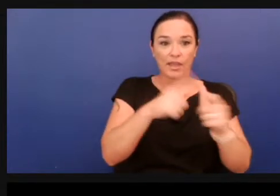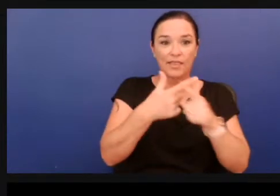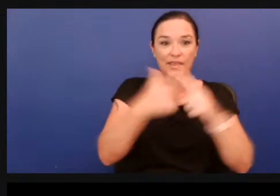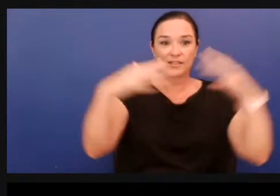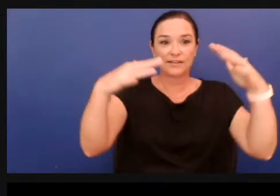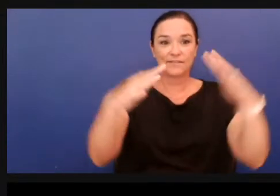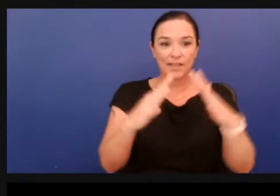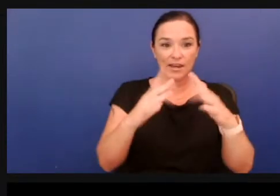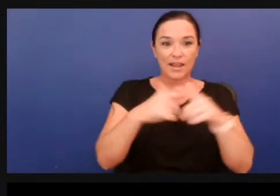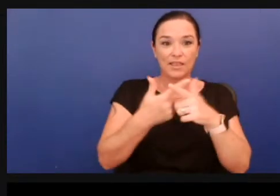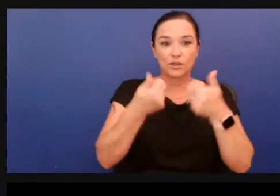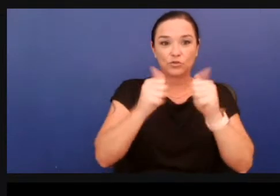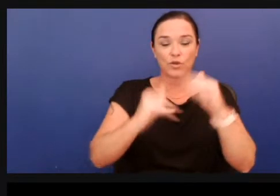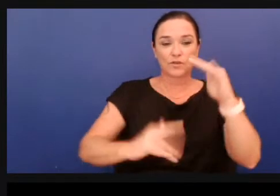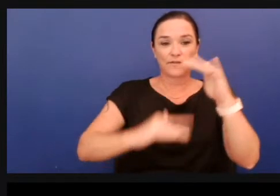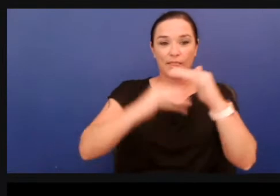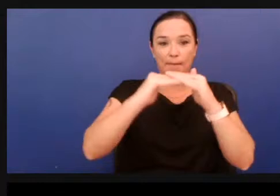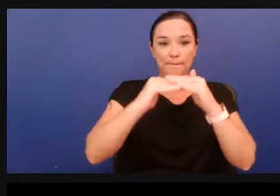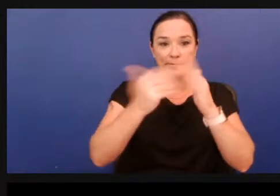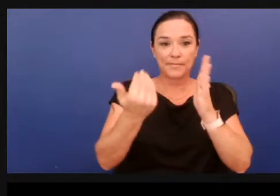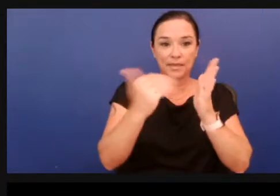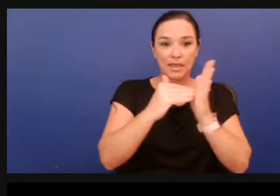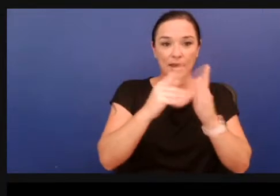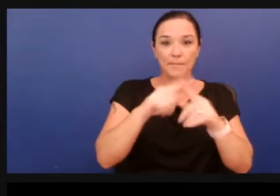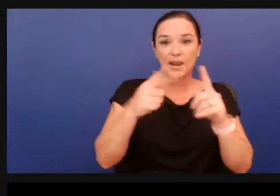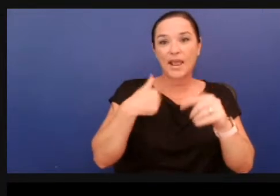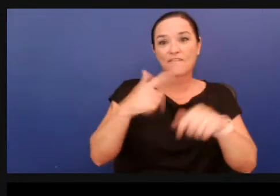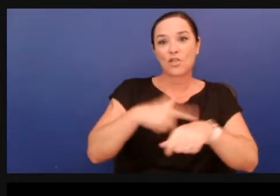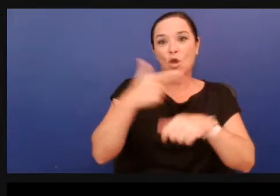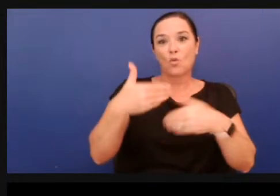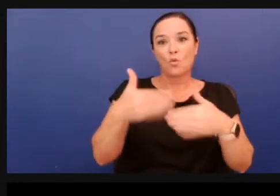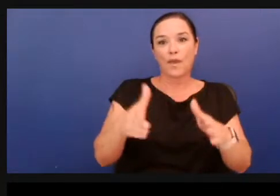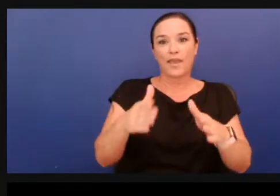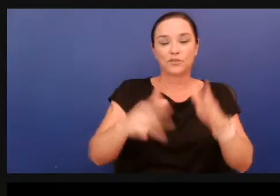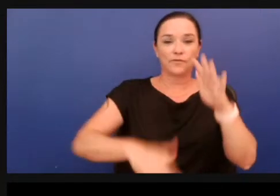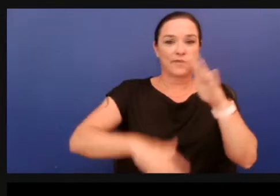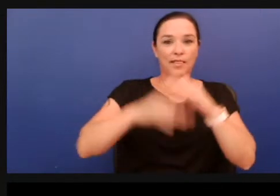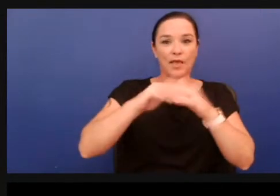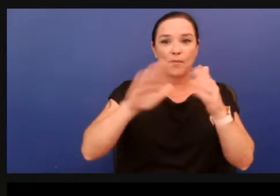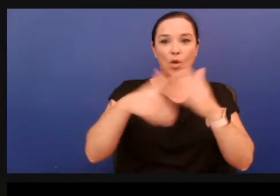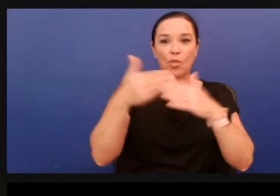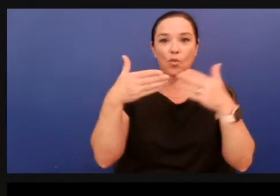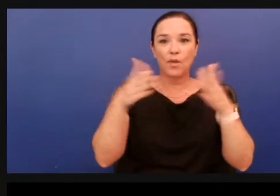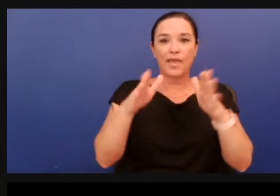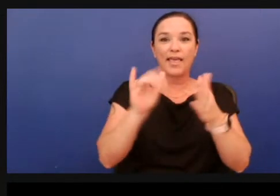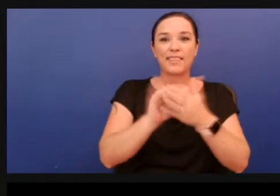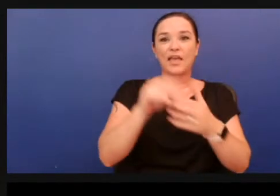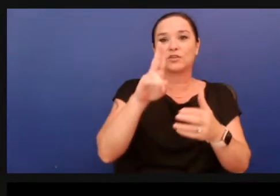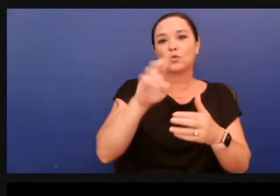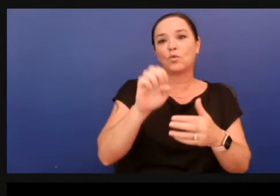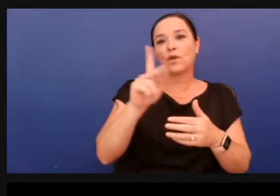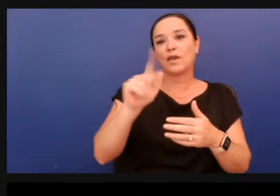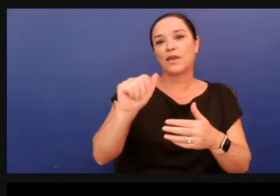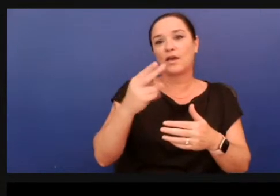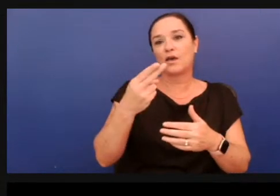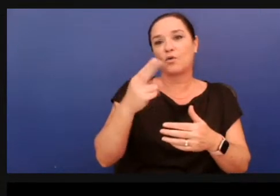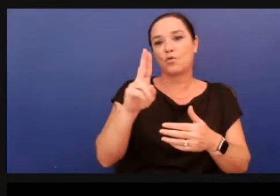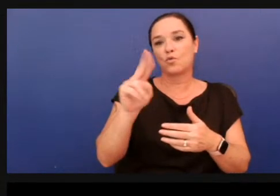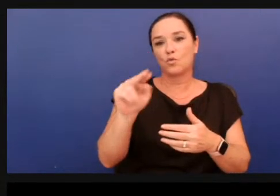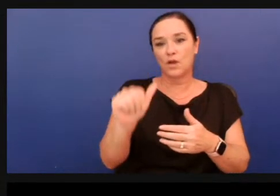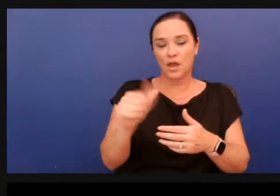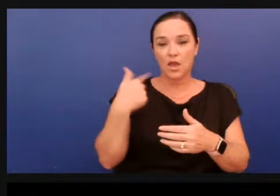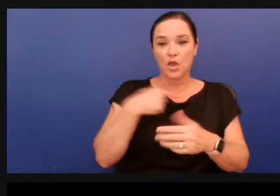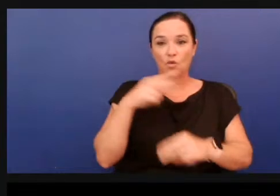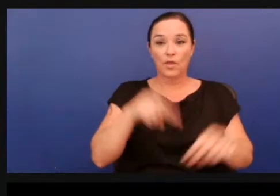trying to refill, but it has a long way to go. That is Uekahuna. We look further down here at the